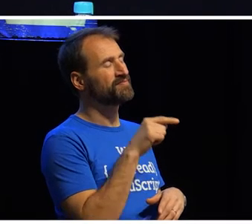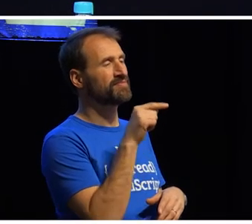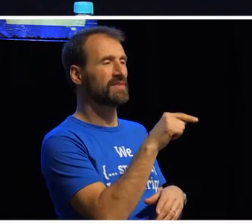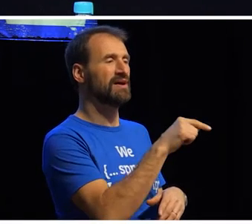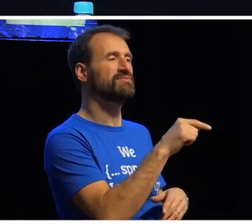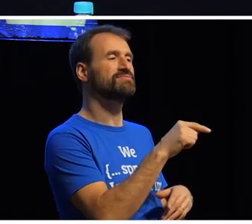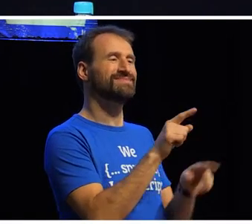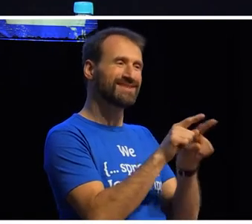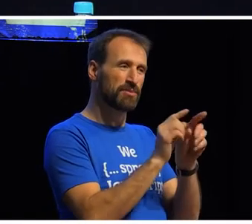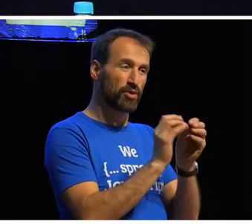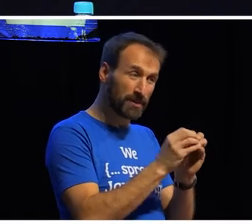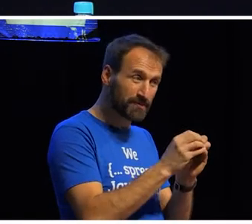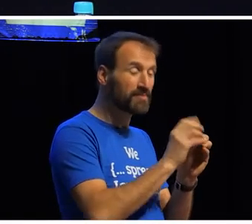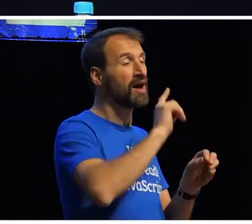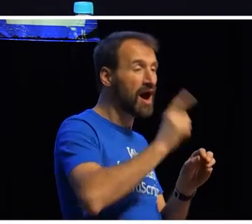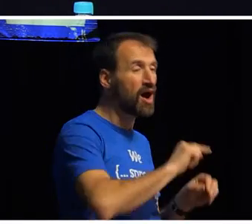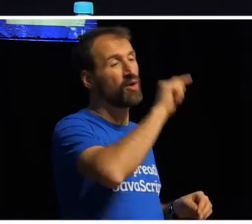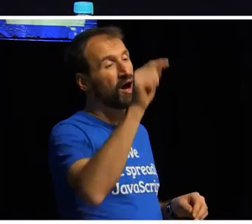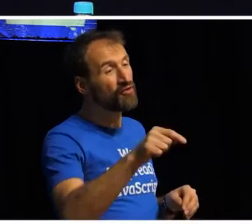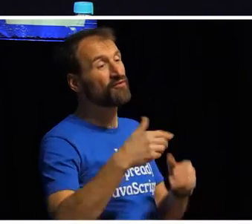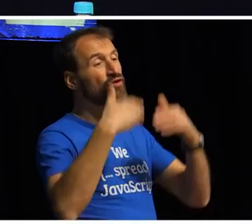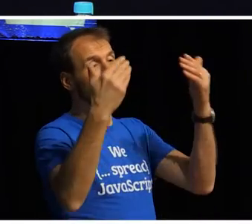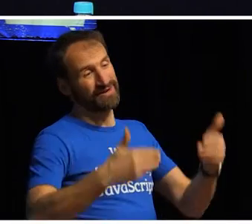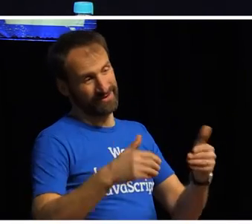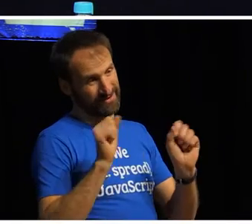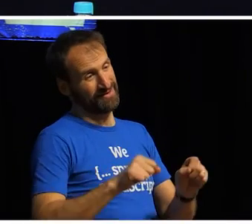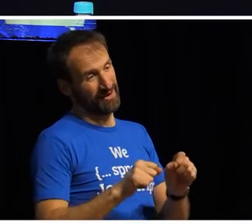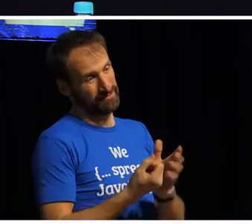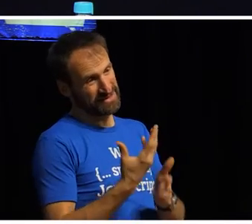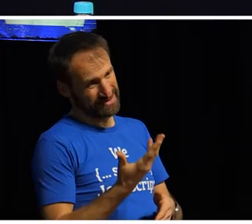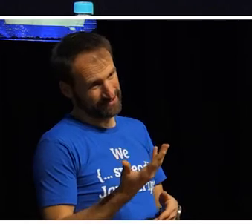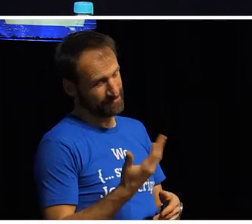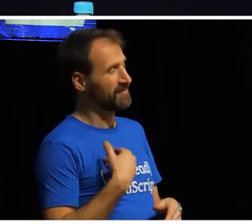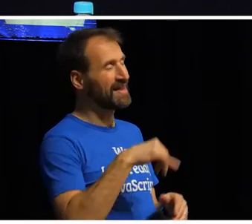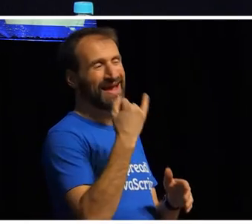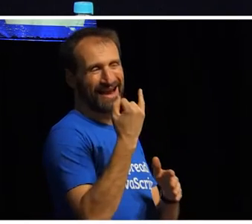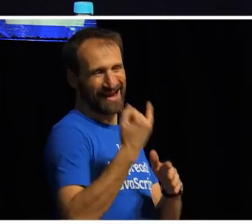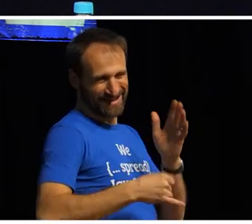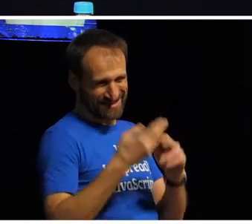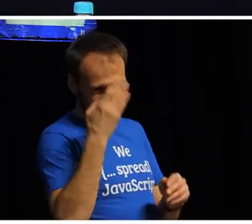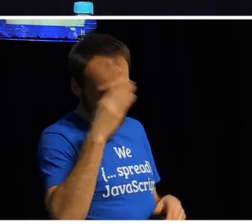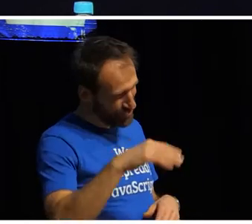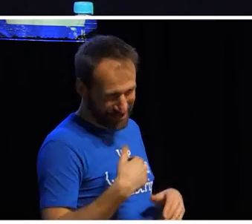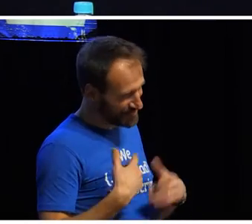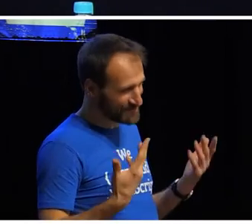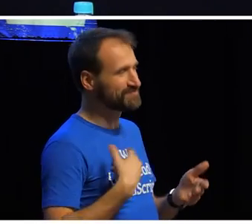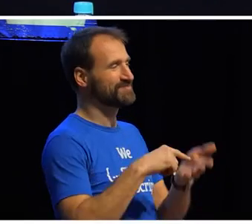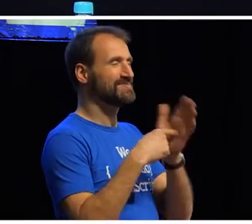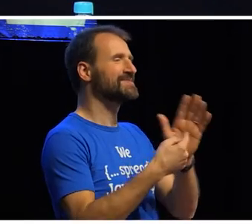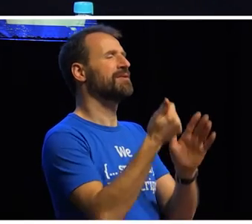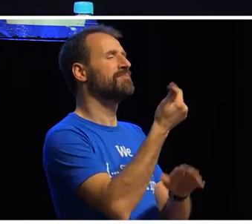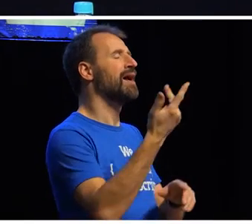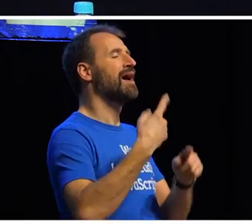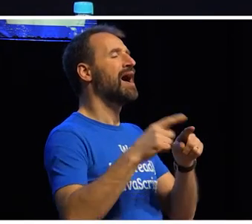happen on front-end for my last trick I will show a couple of other vulnerabilities